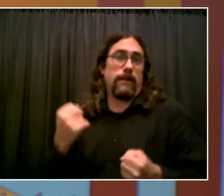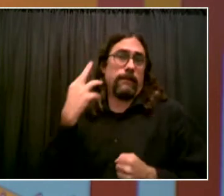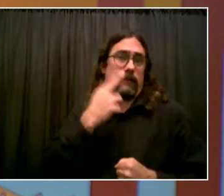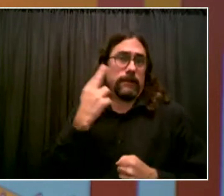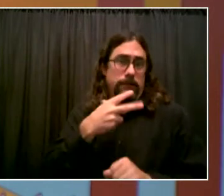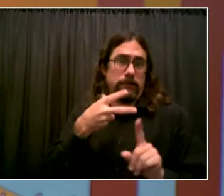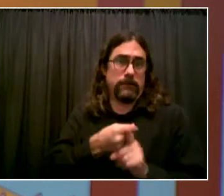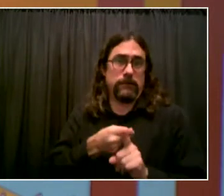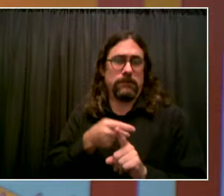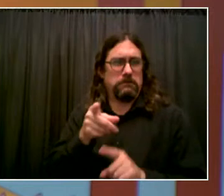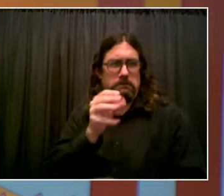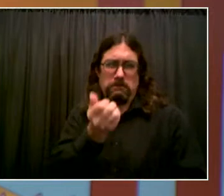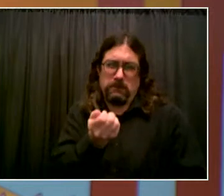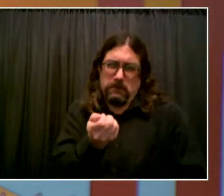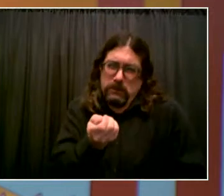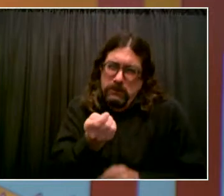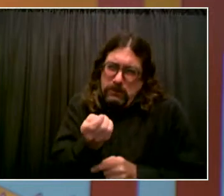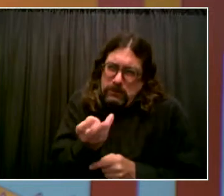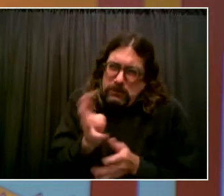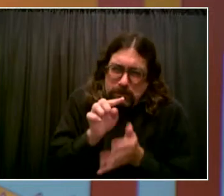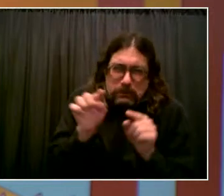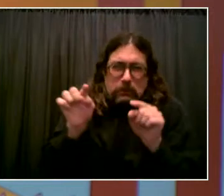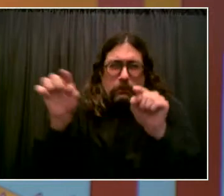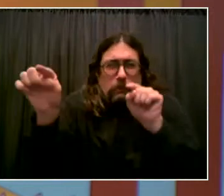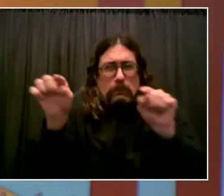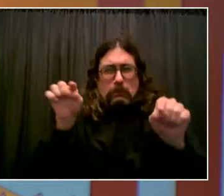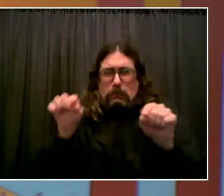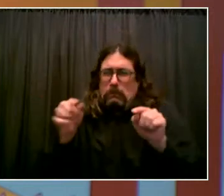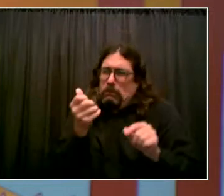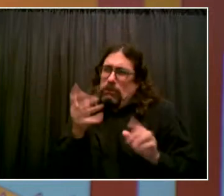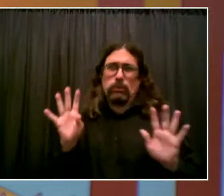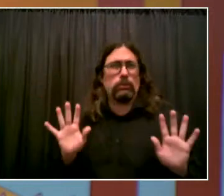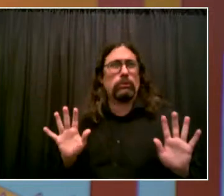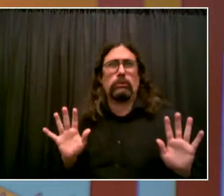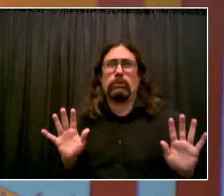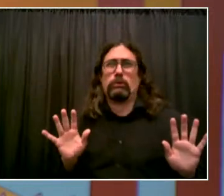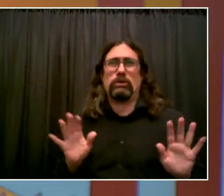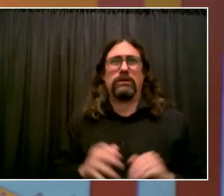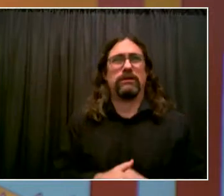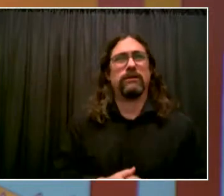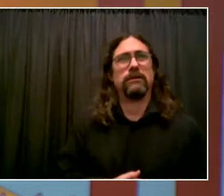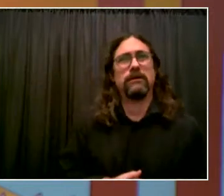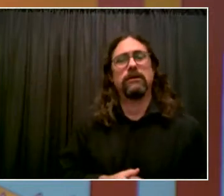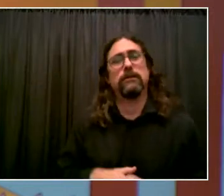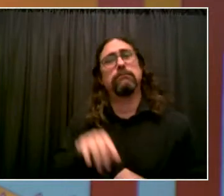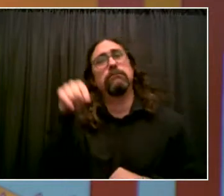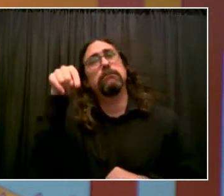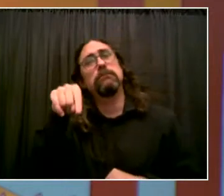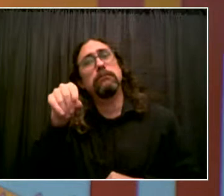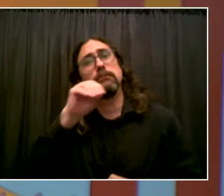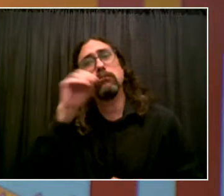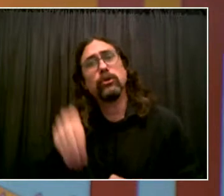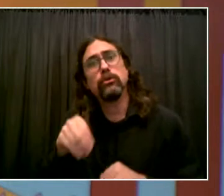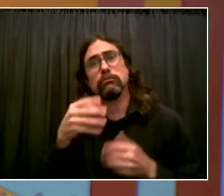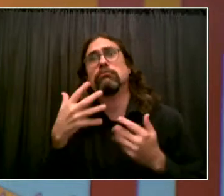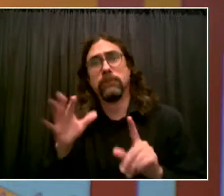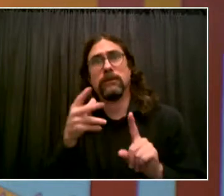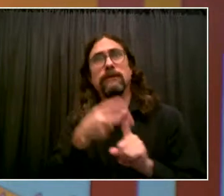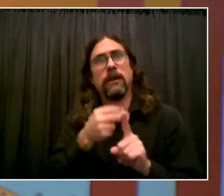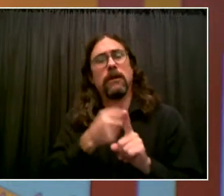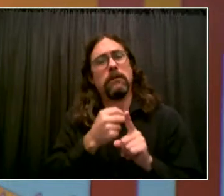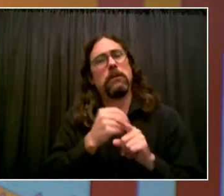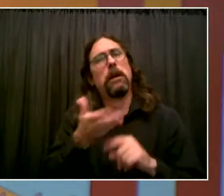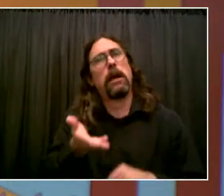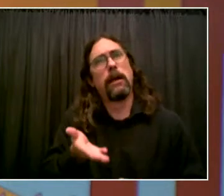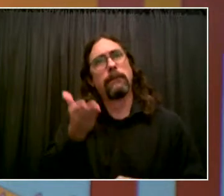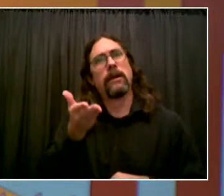have previously, and people are going and getting vaccinated. We are not seeing something that would have a profound impact